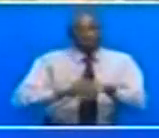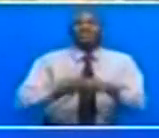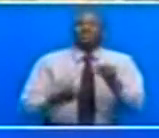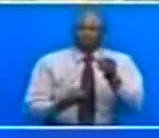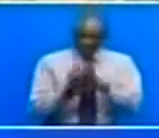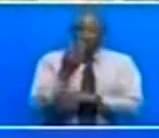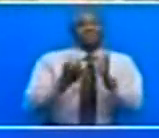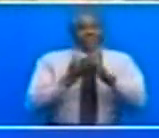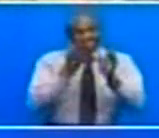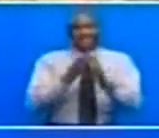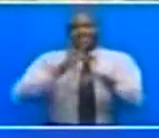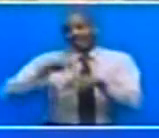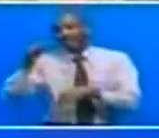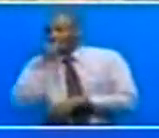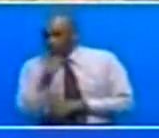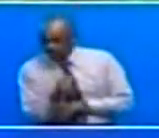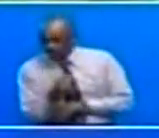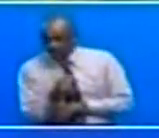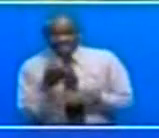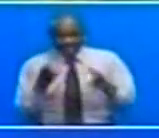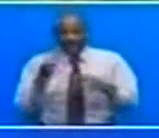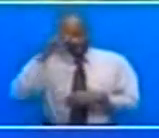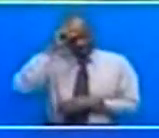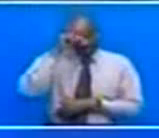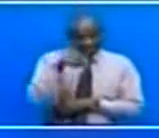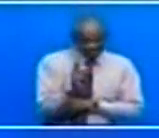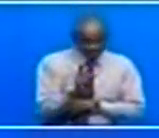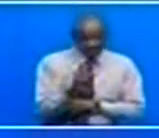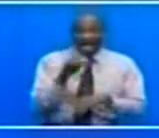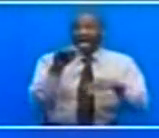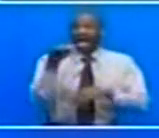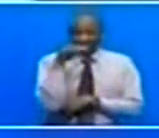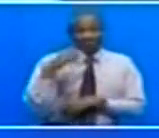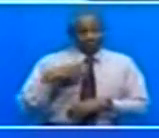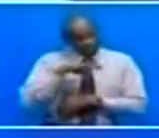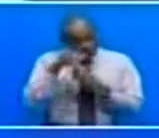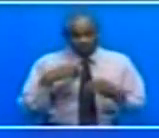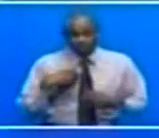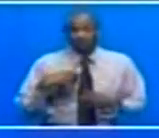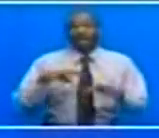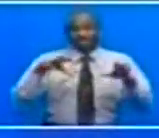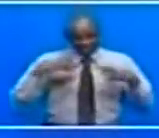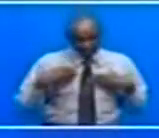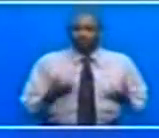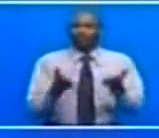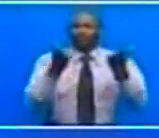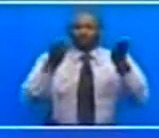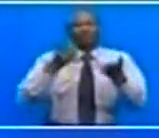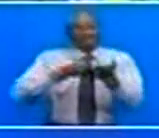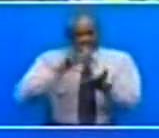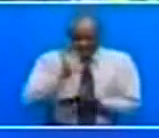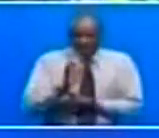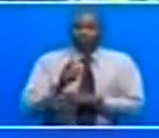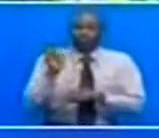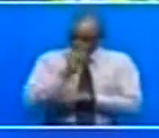faster than conventional ones. And while the government is urging everybody to take up improved seeds and use better